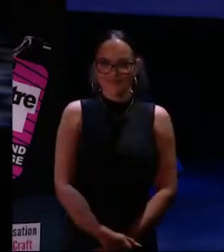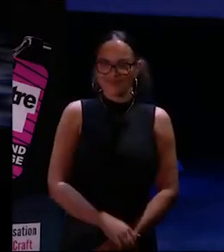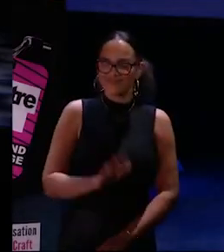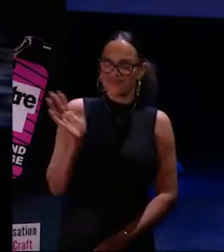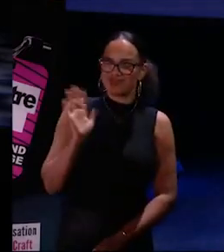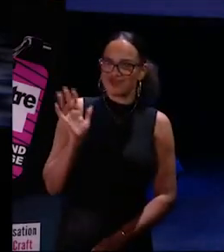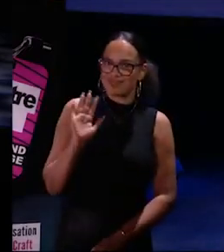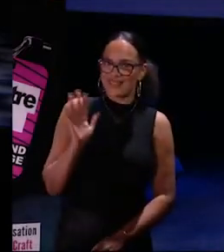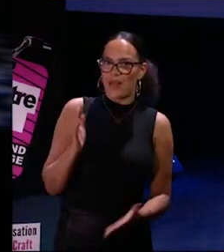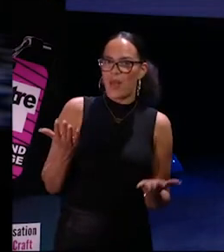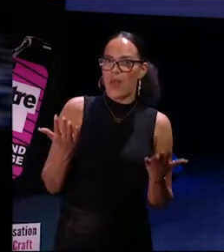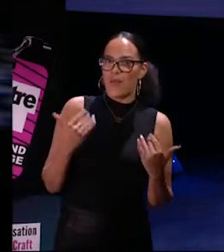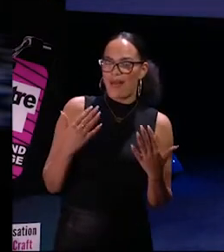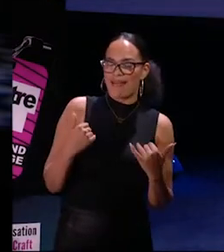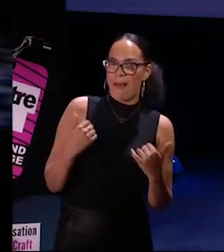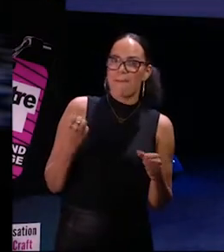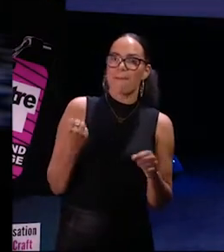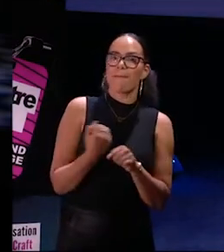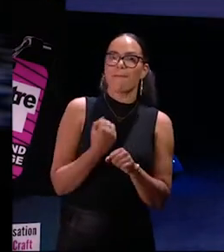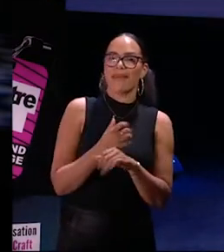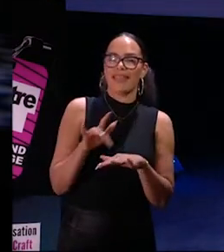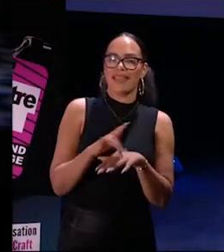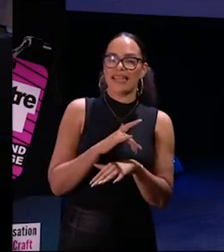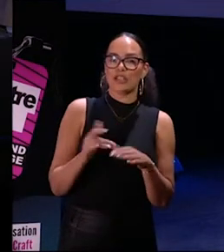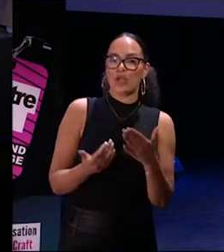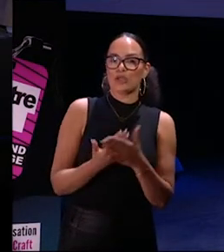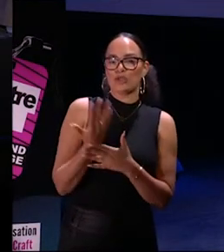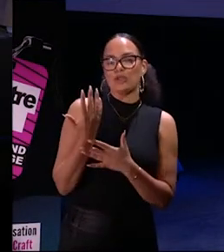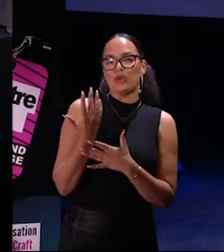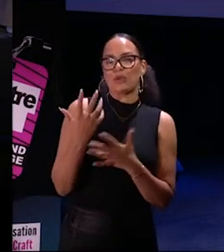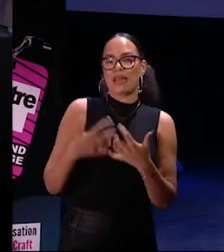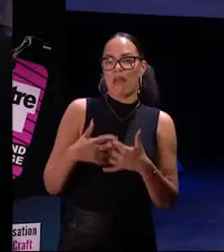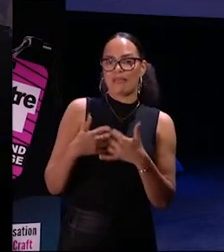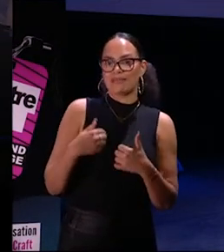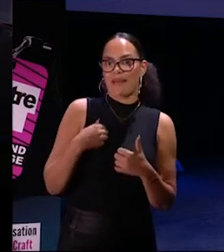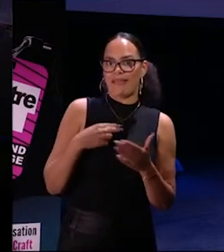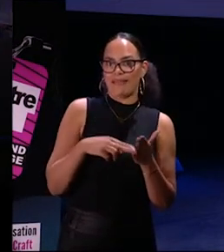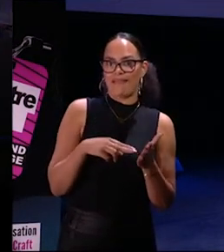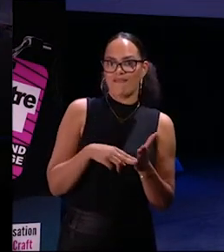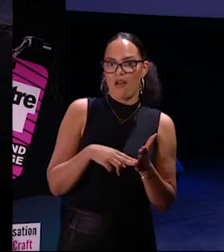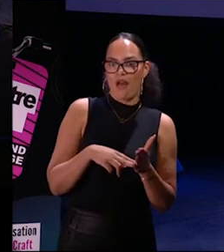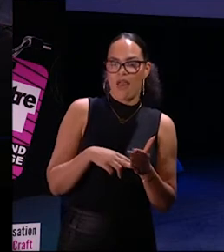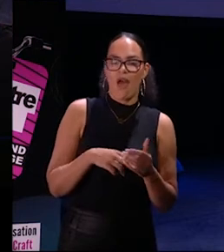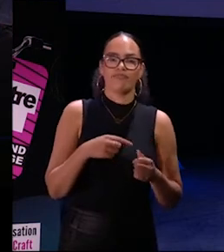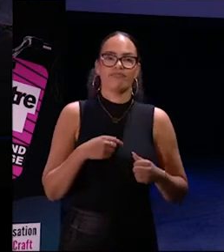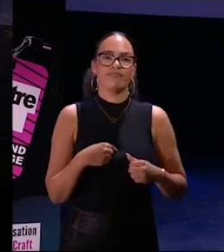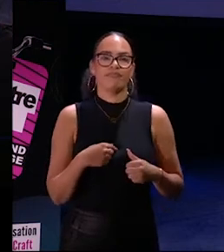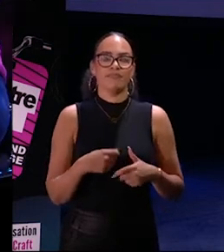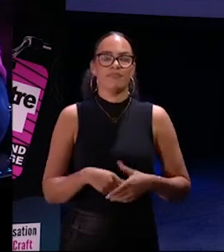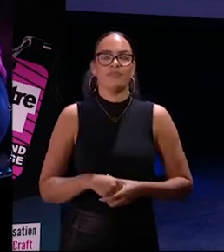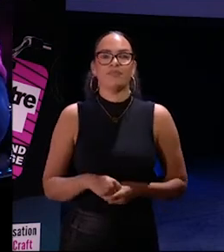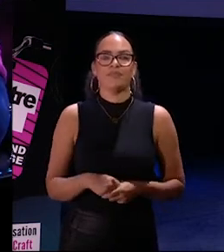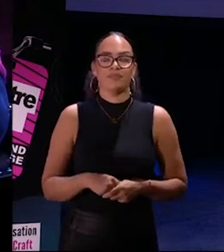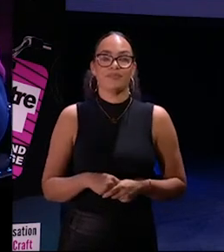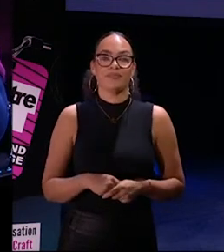Hello, everyone. Welcome to Making Theatre with New Technologies. I'm Lavana, she, her. I'm here associated with Mousetrap Theatre Projects, and I'm a volunteer